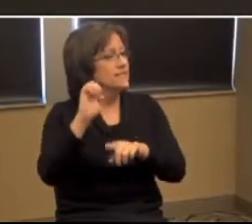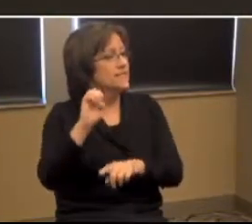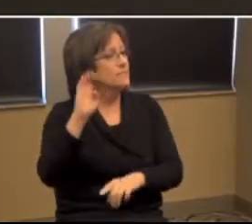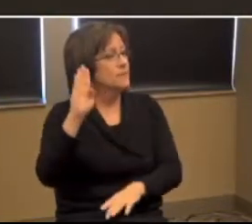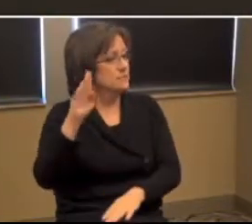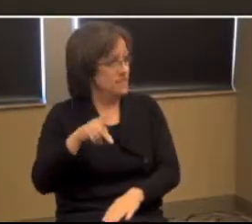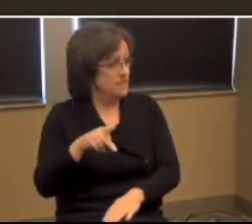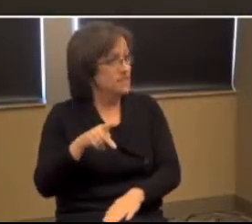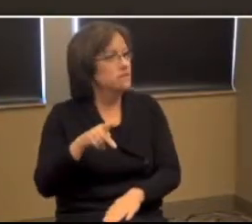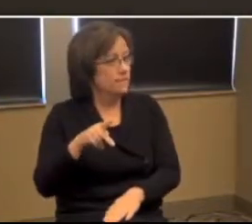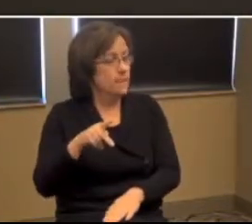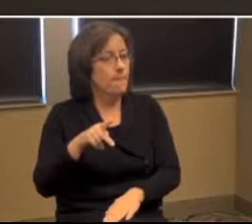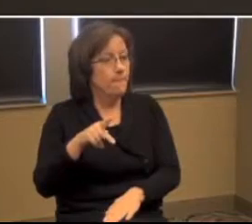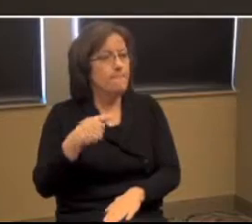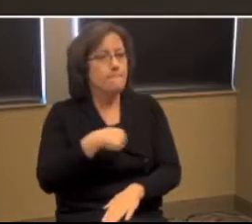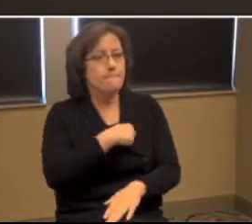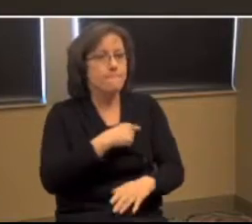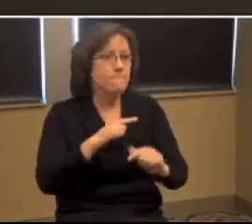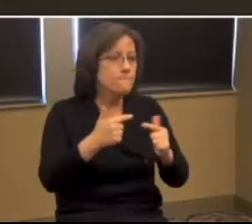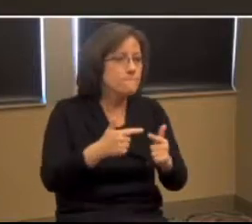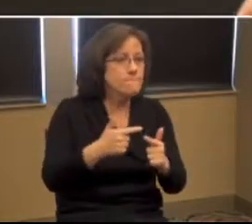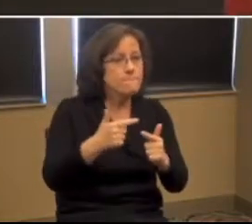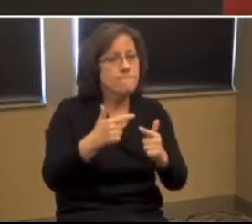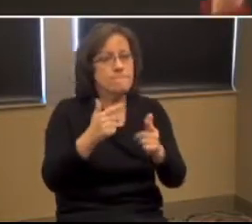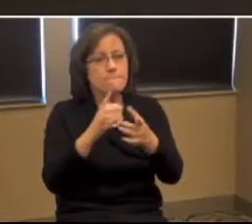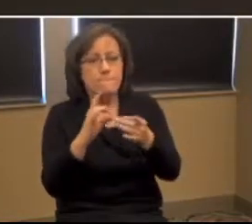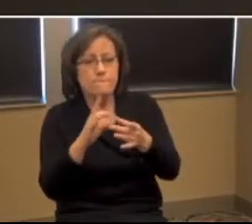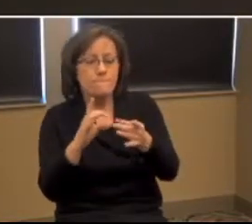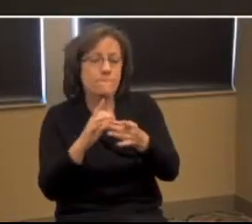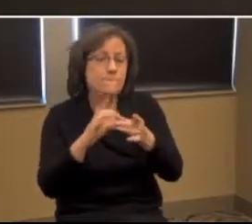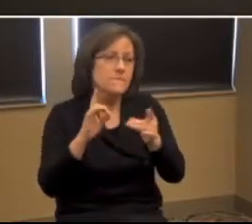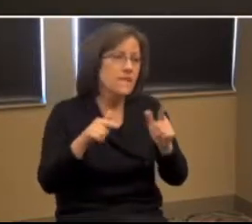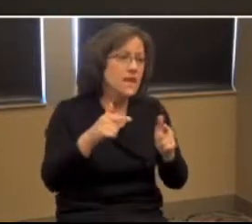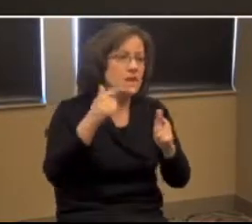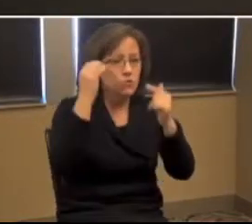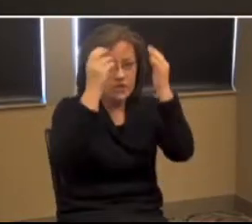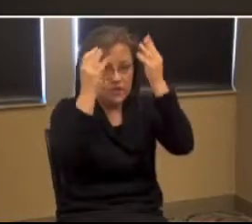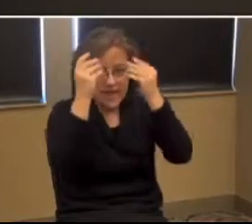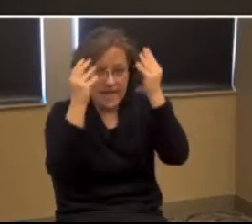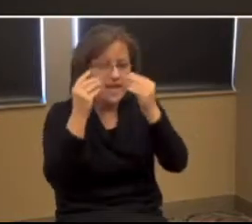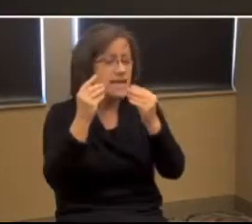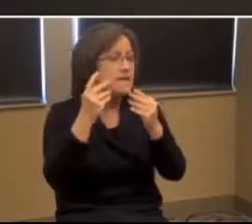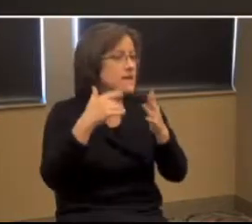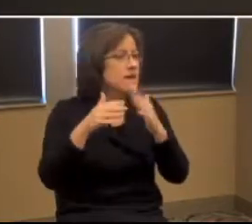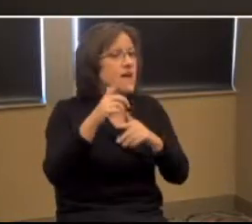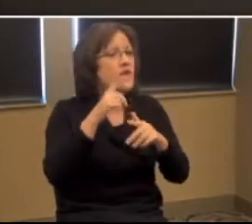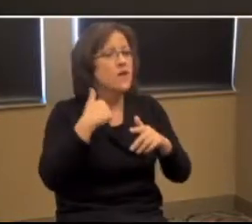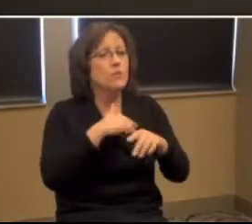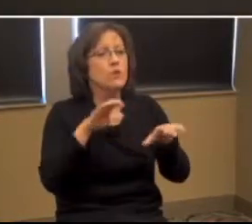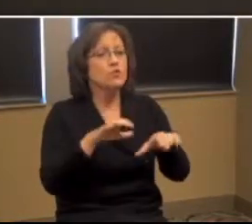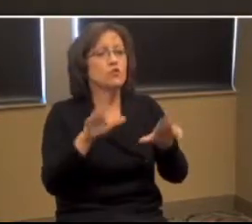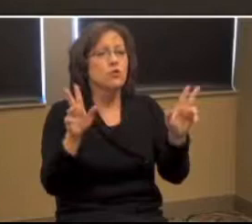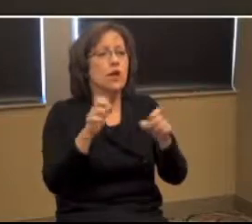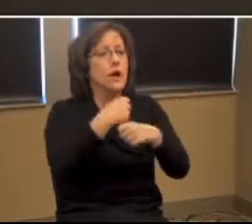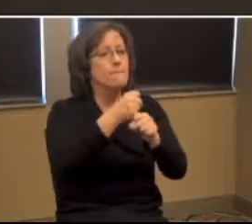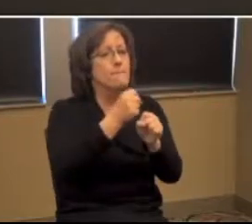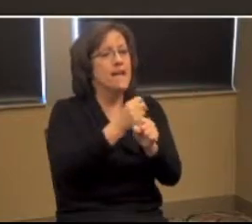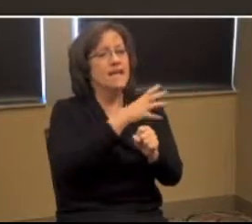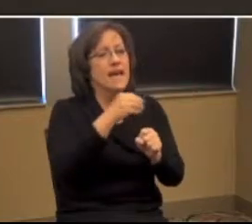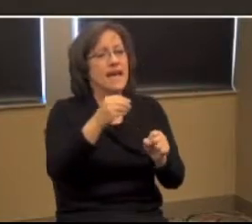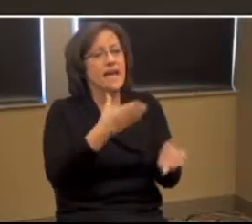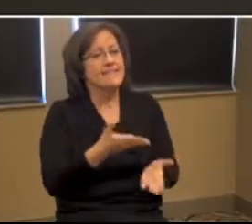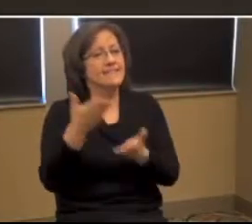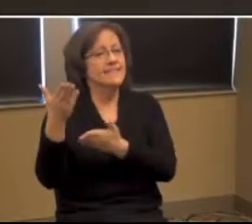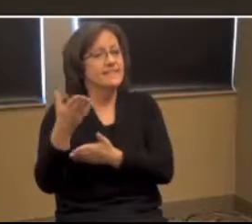about it, we'll talk about how you need to think about it, and then we'll do a make and take. So today we will spend our morning